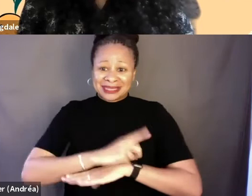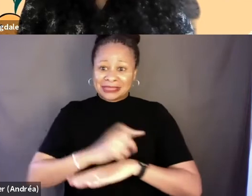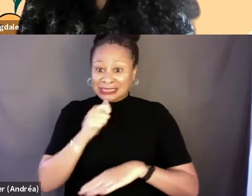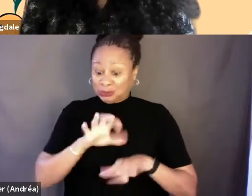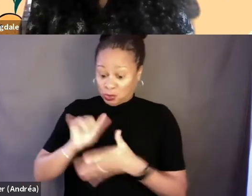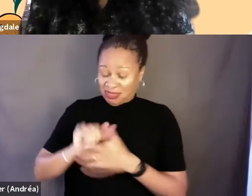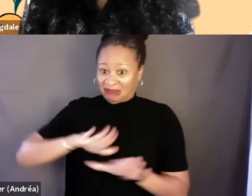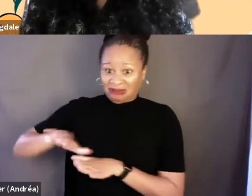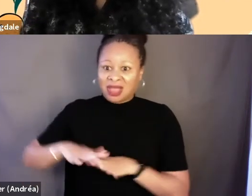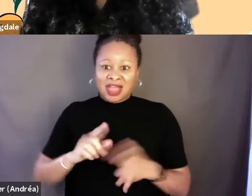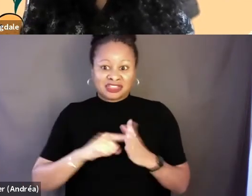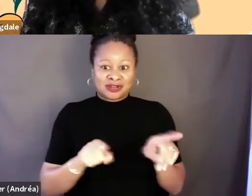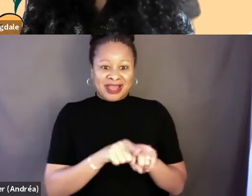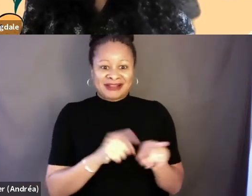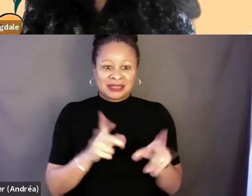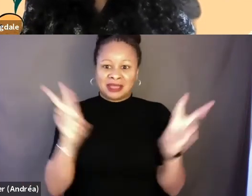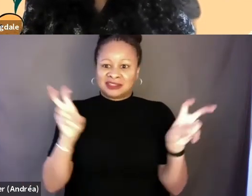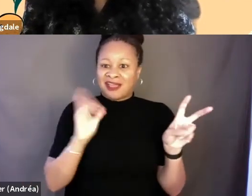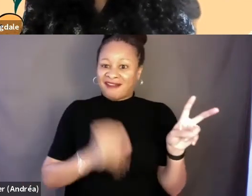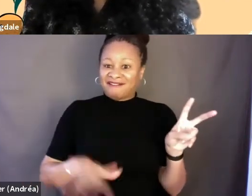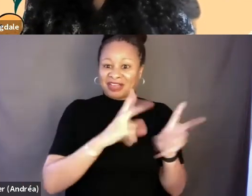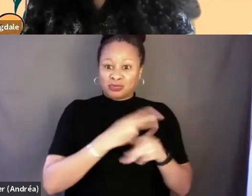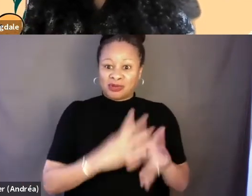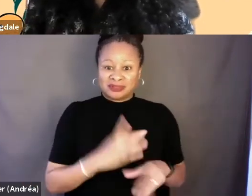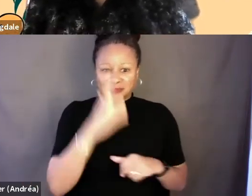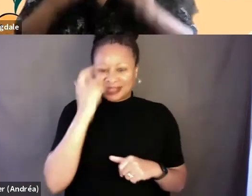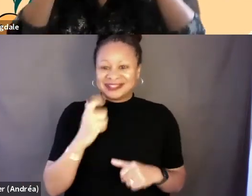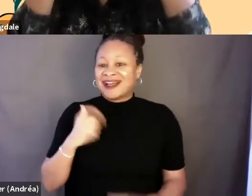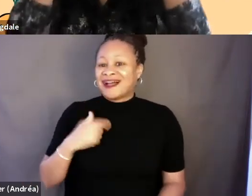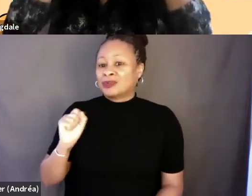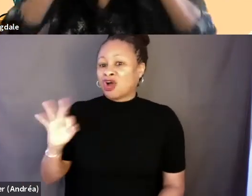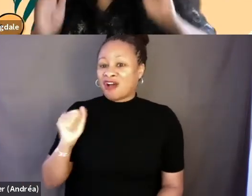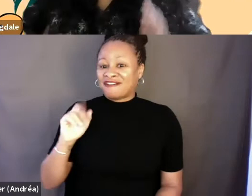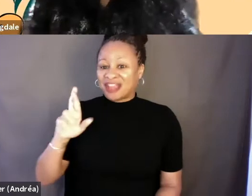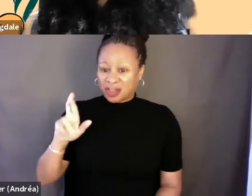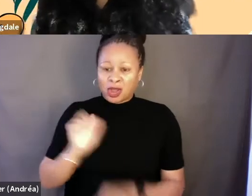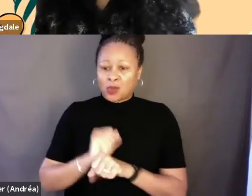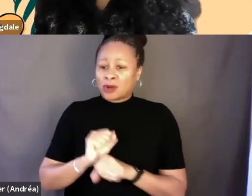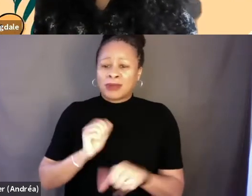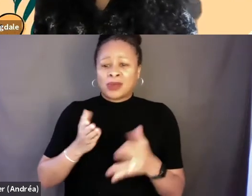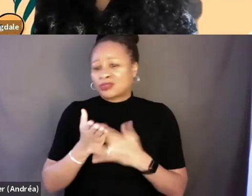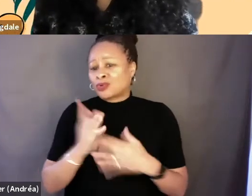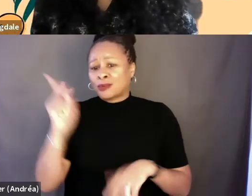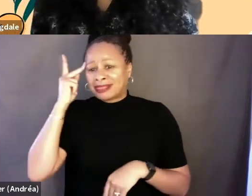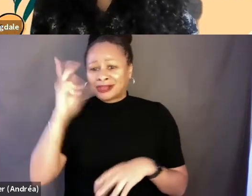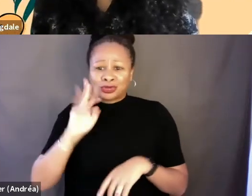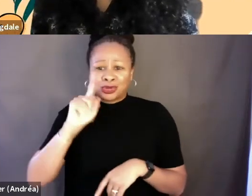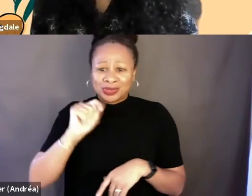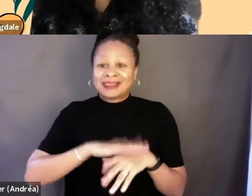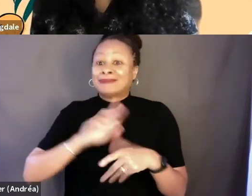as the title was field producer. Essentially, I was an off-air reporter, worked my way through the political unit, then worked my way on air